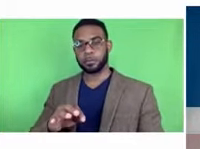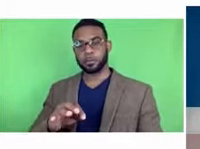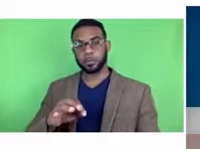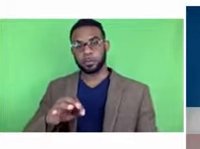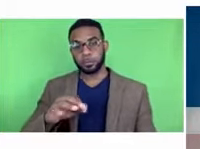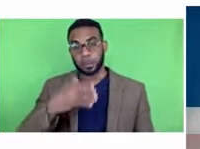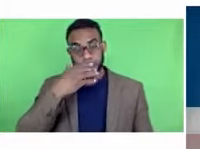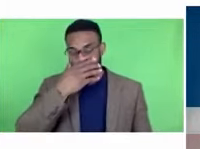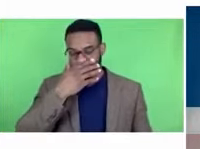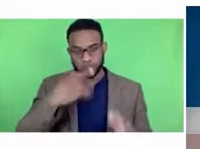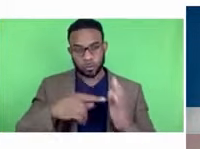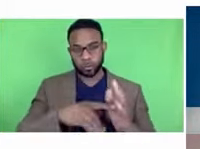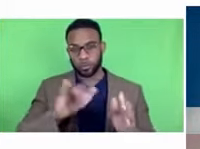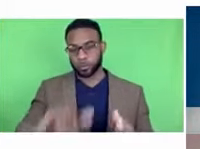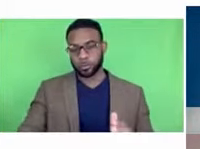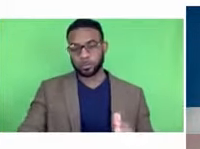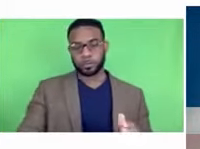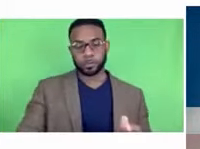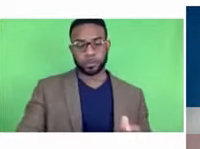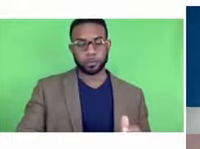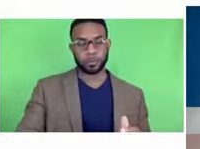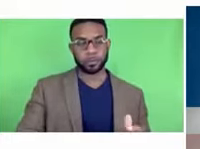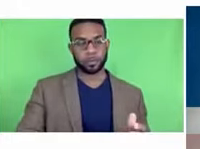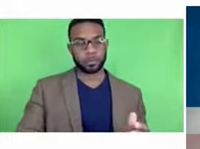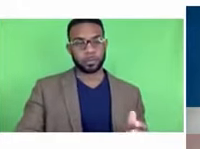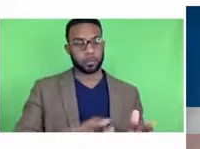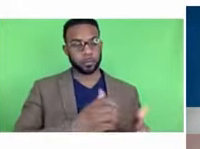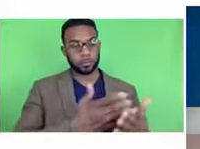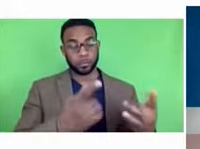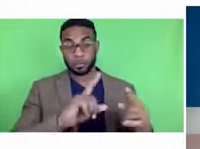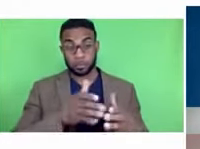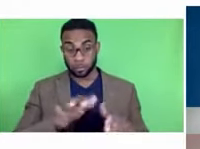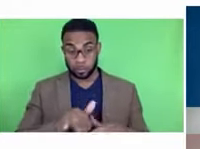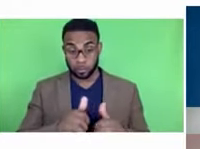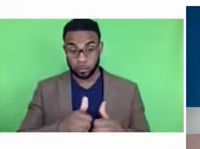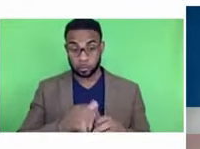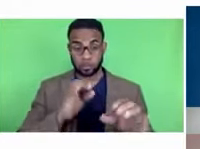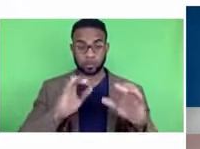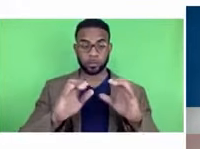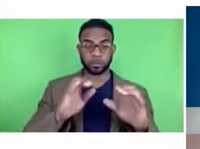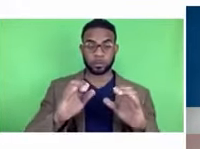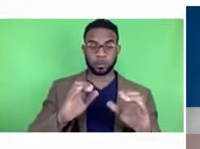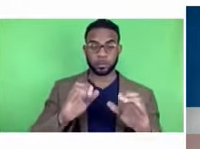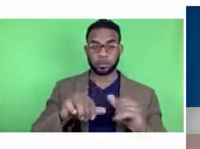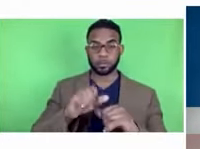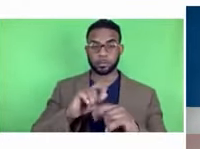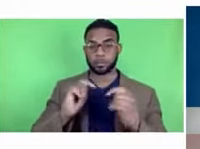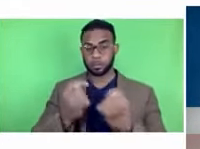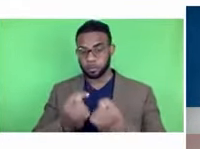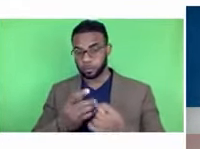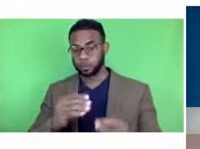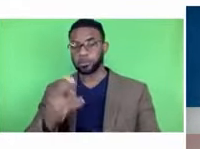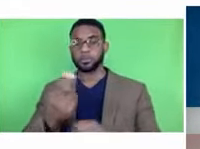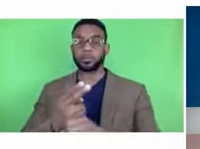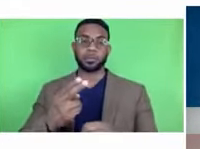show that these things are happening. And the only way you can do that is by communicating amongst your team and, in